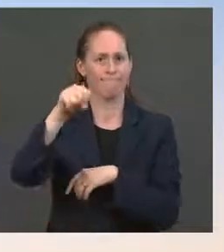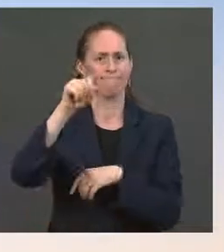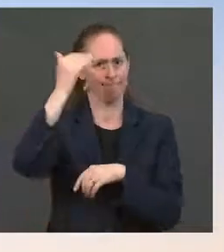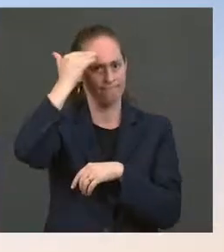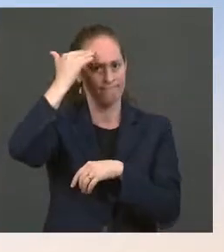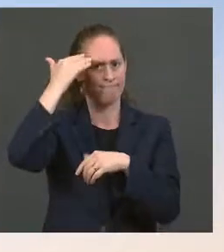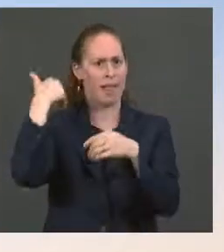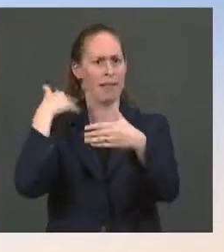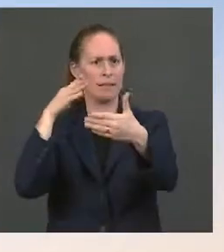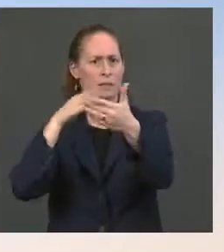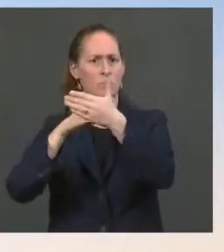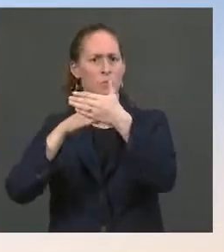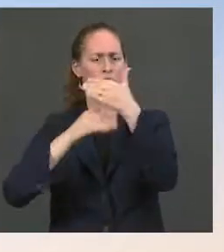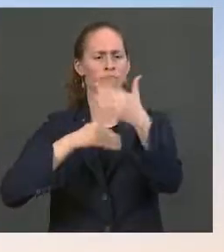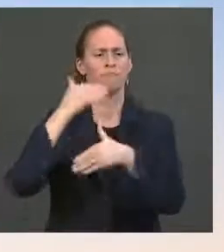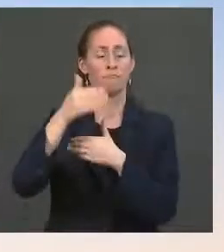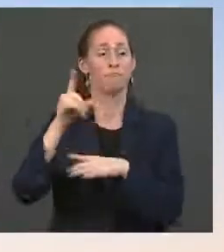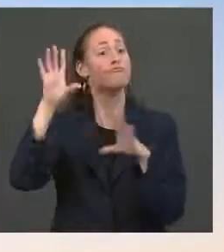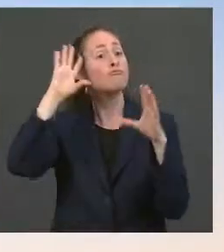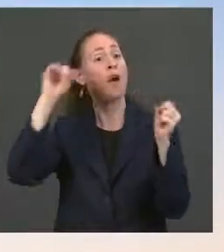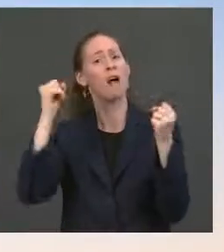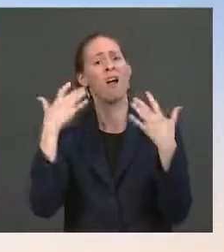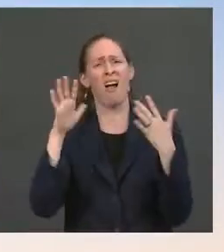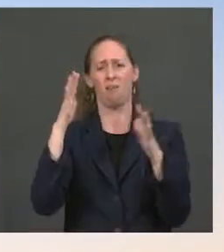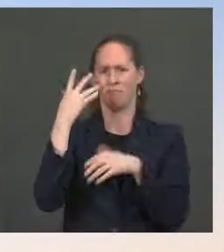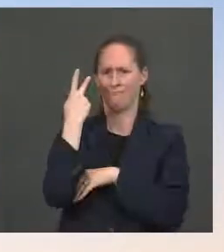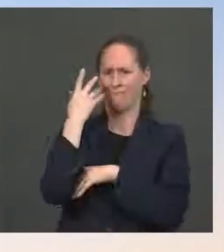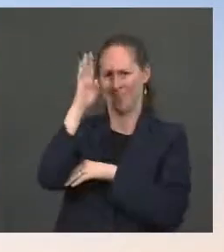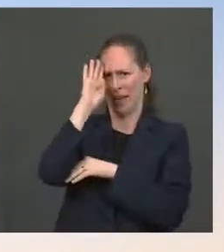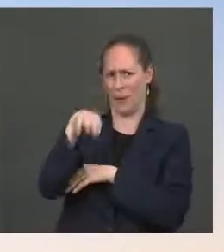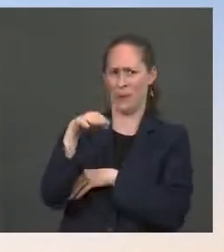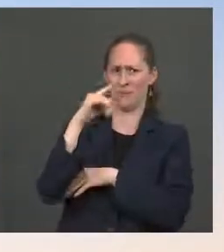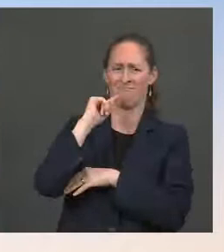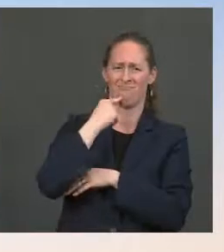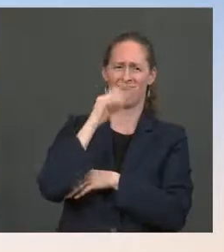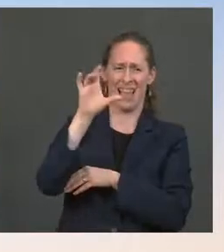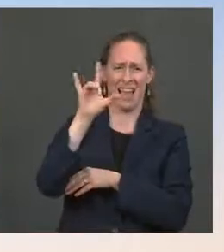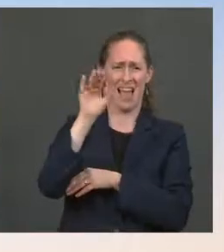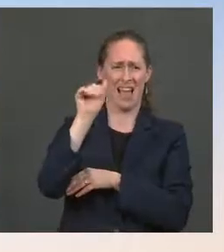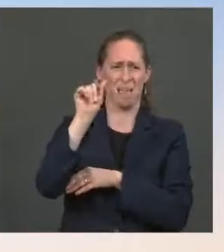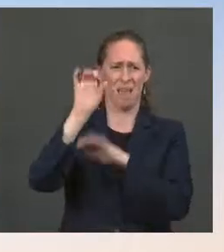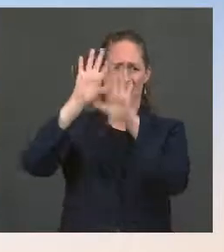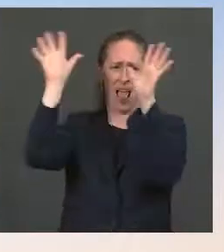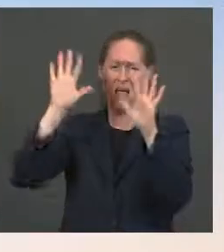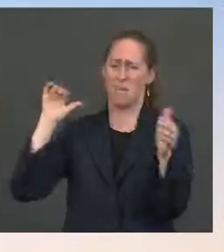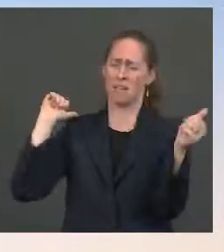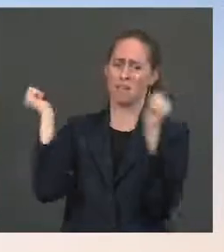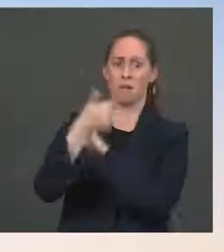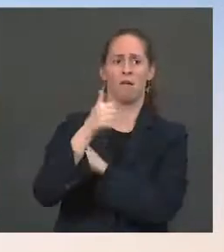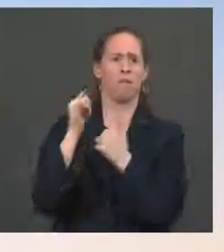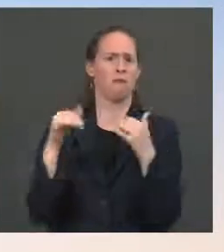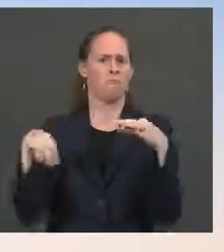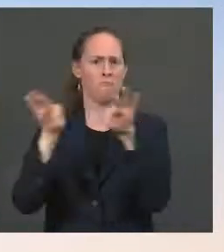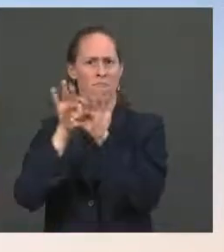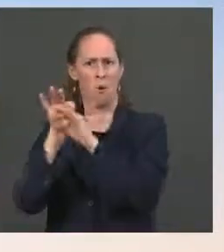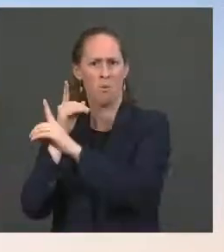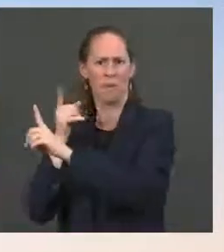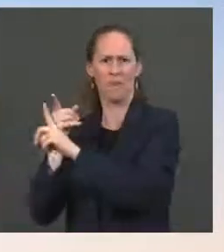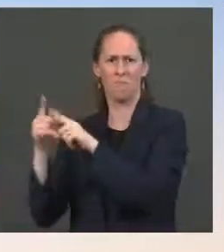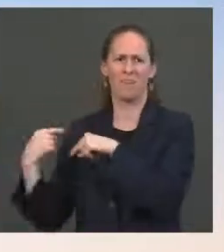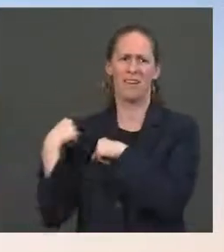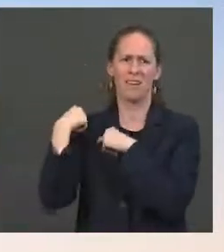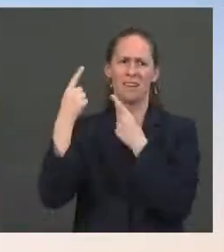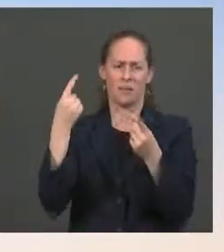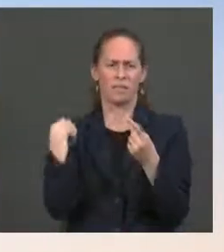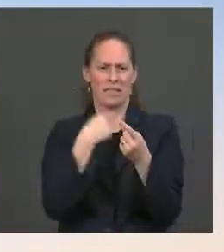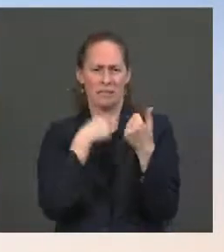identified addressing the climate crisis as a core priority for him in this administration. And certainly taking every step possible to do that